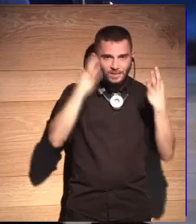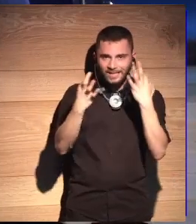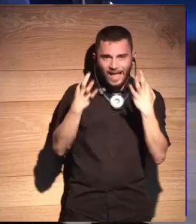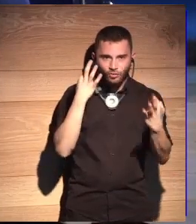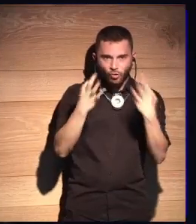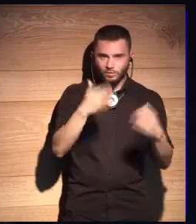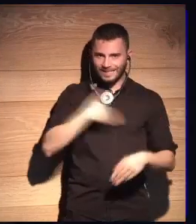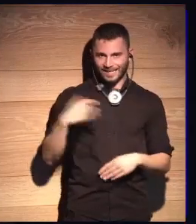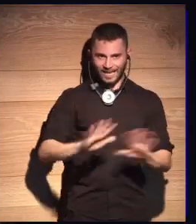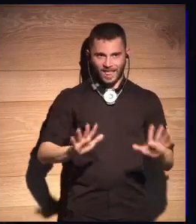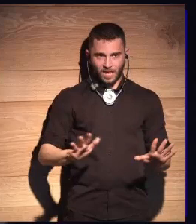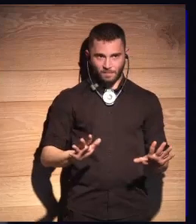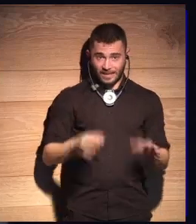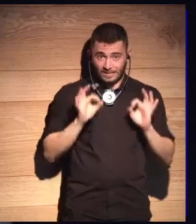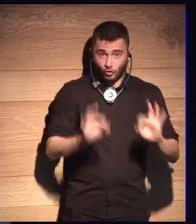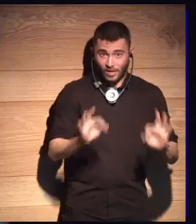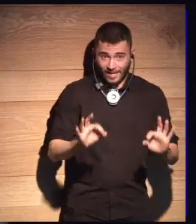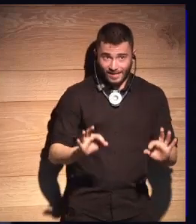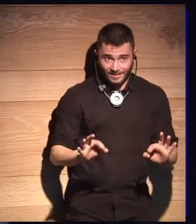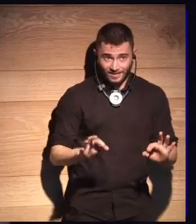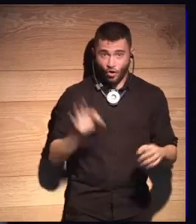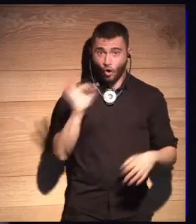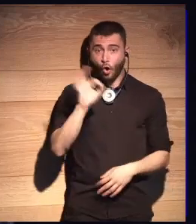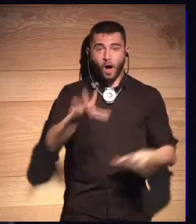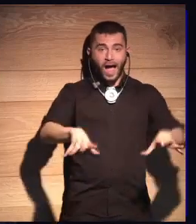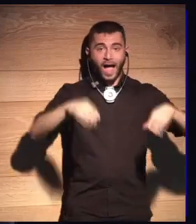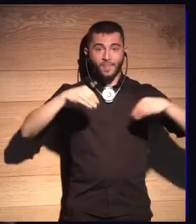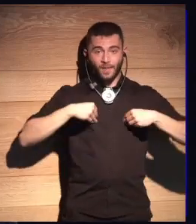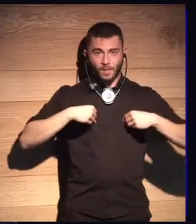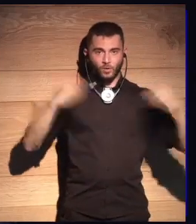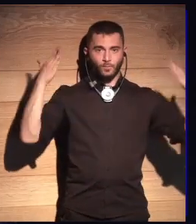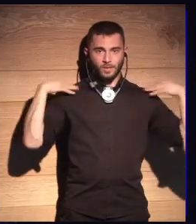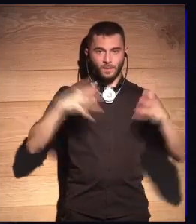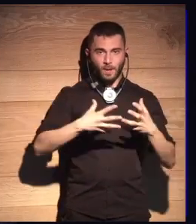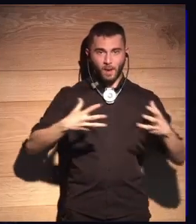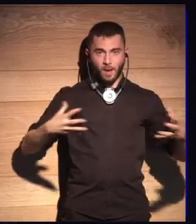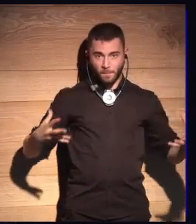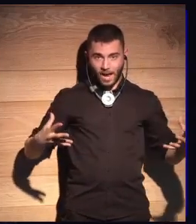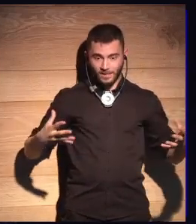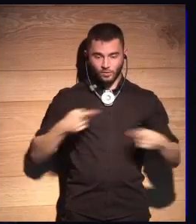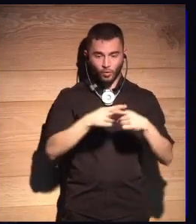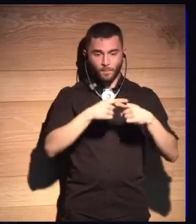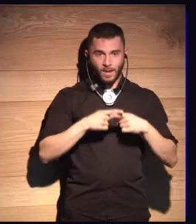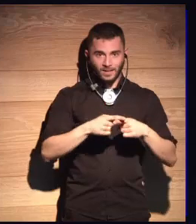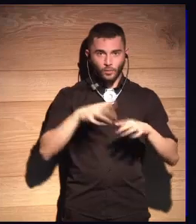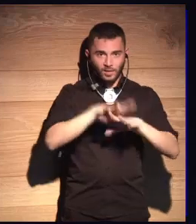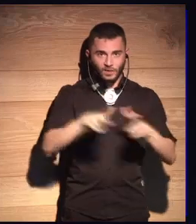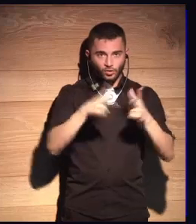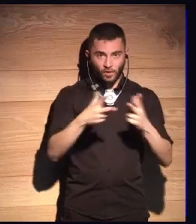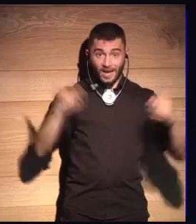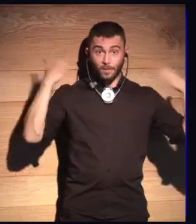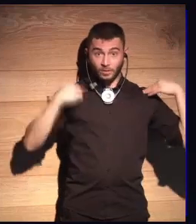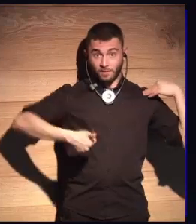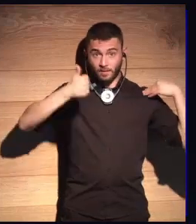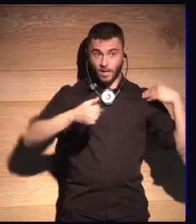our privacy policy, well, Facebook wants your data, and that's it. And we need to assume this, and we need to be more